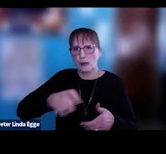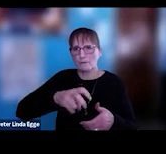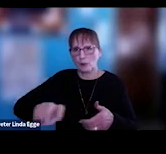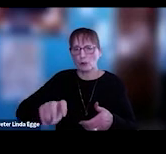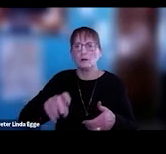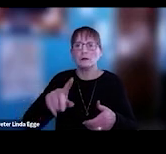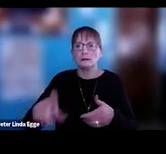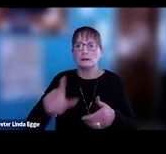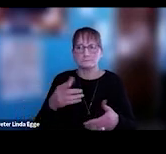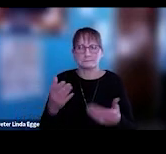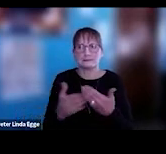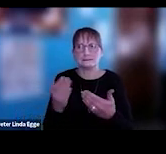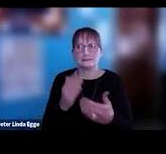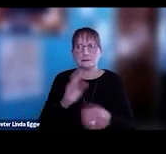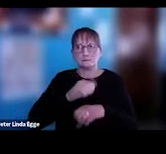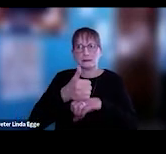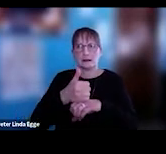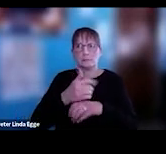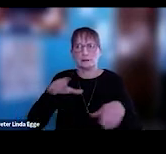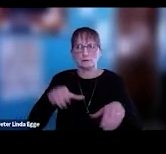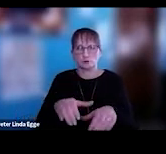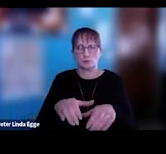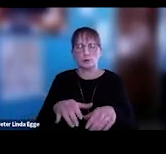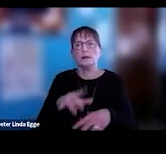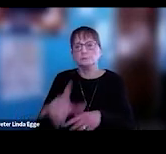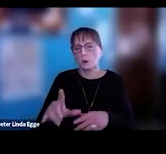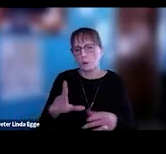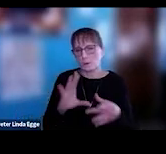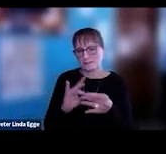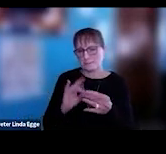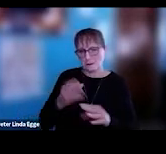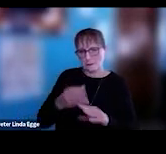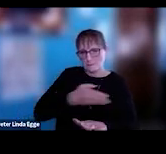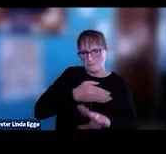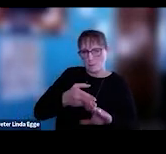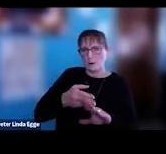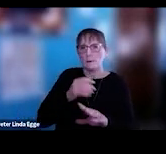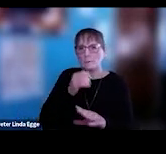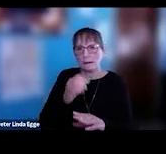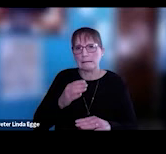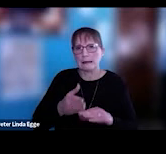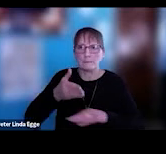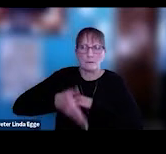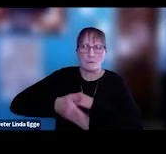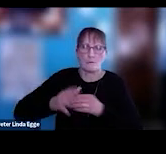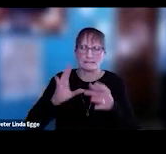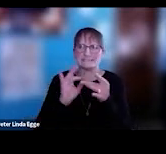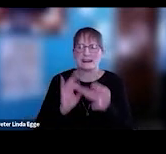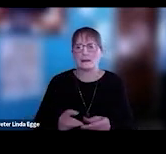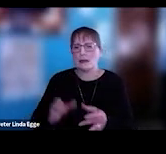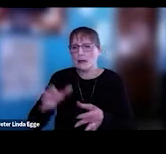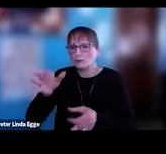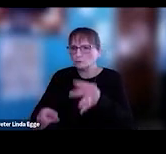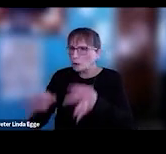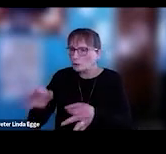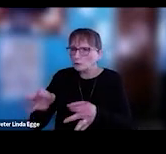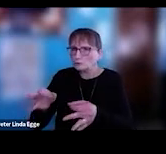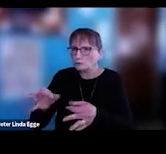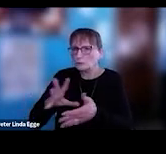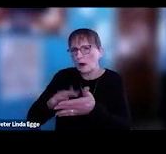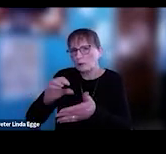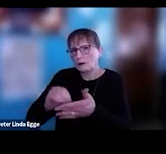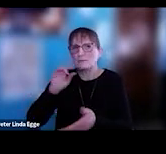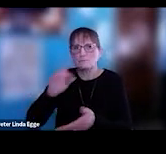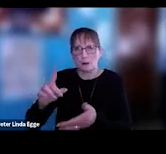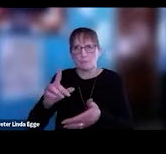accommodate. This has already been mentioned, but it can't be overstated. Judges are learning from leading experts